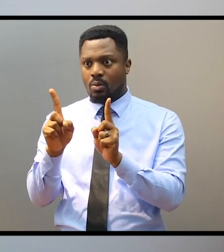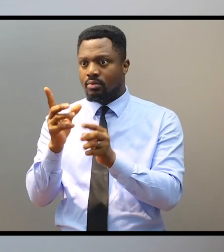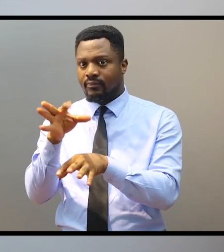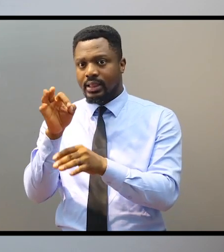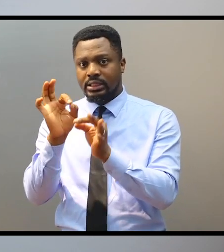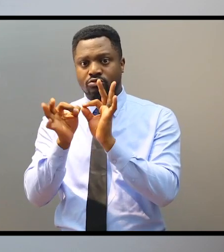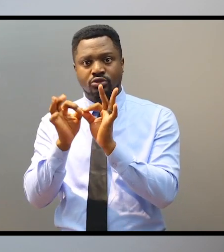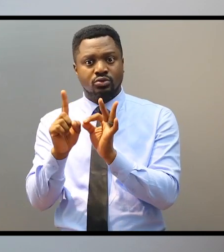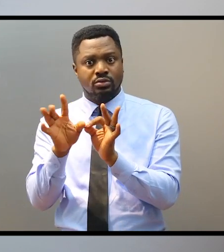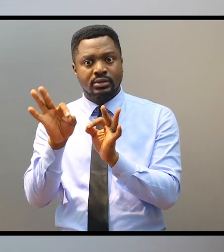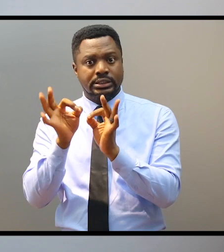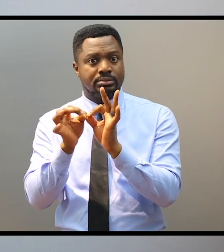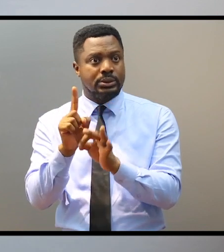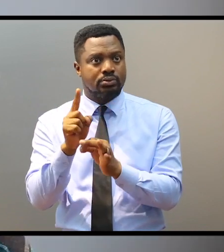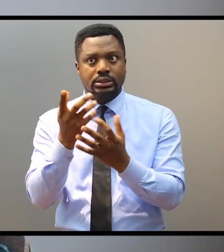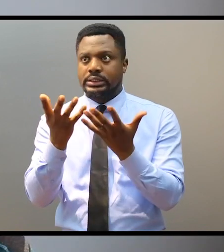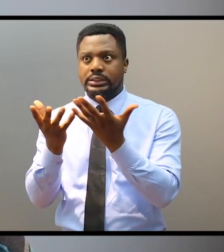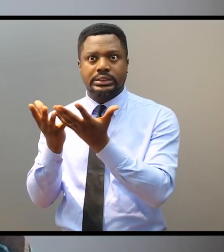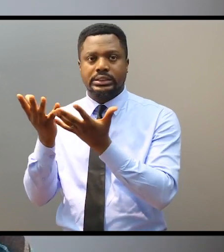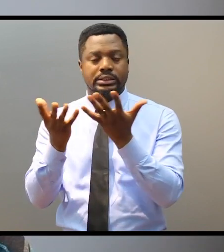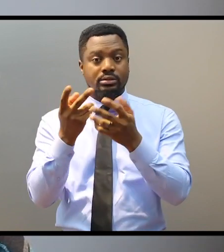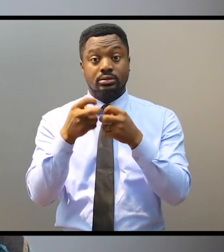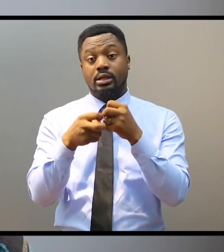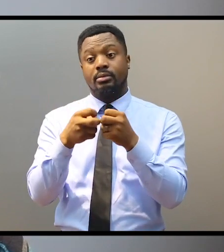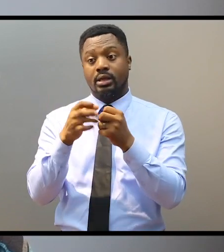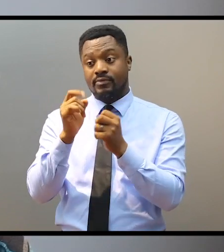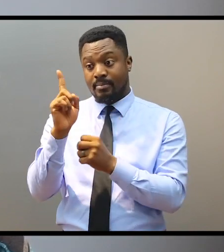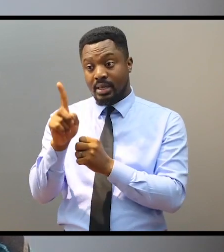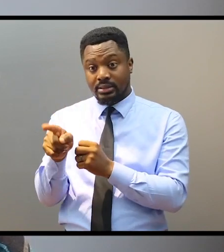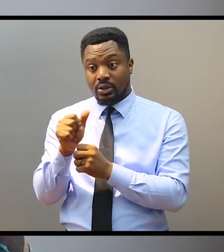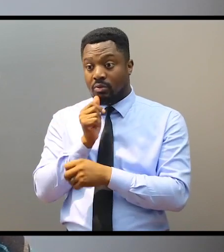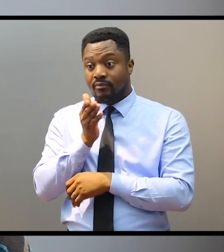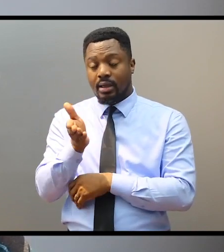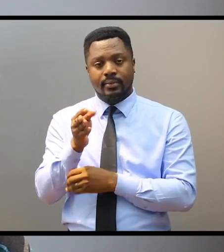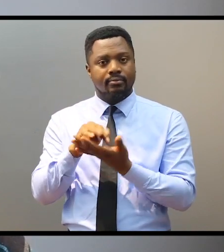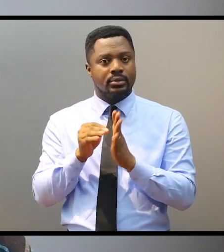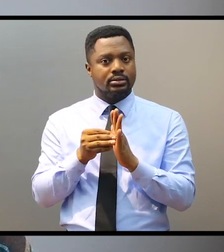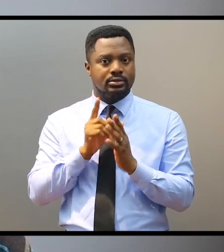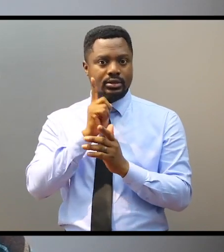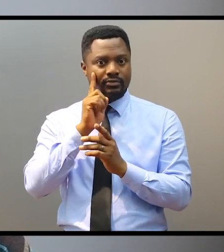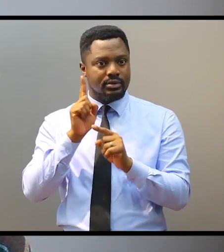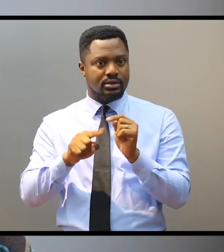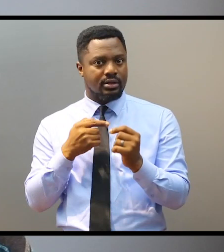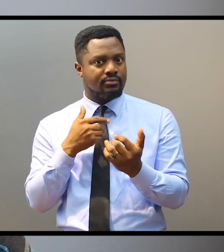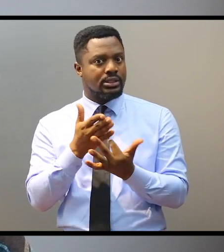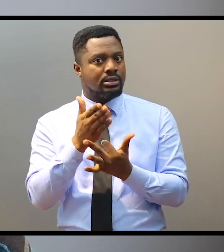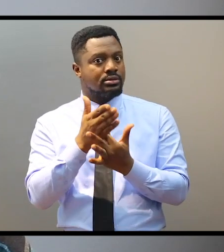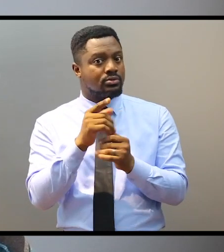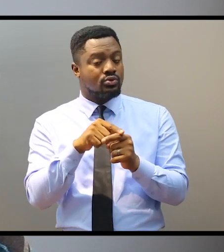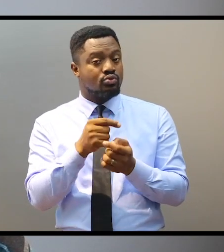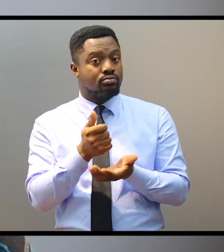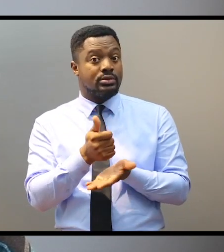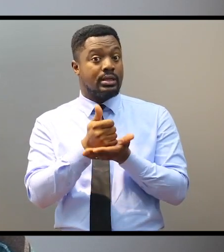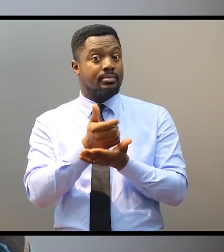struggle to get such a person in. And if that person is also not available, the specialist cannot see